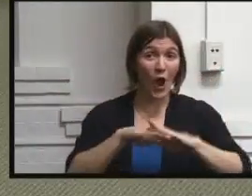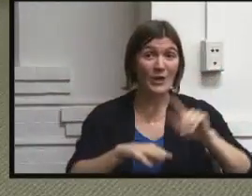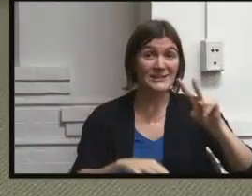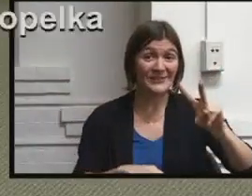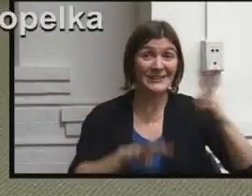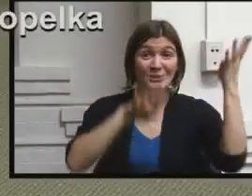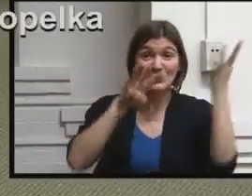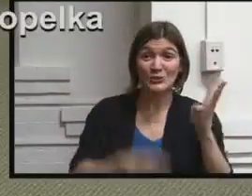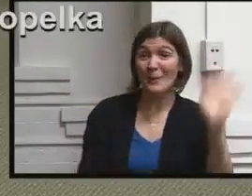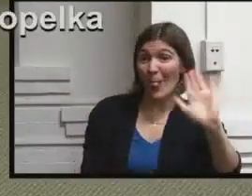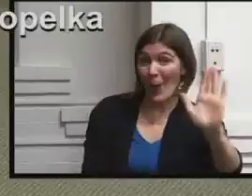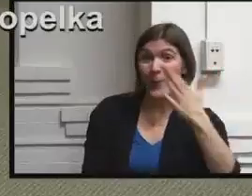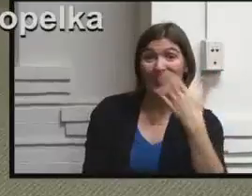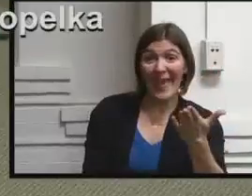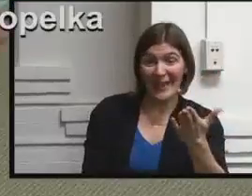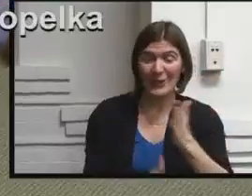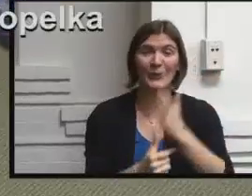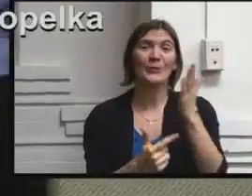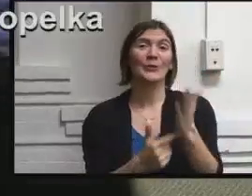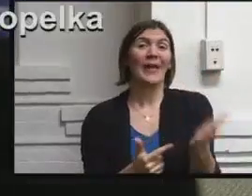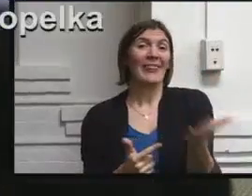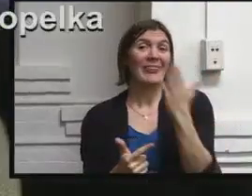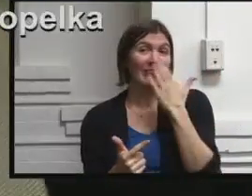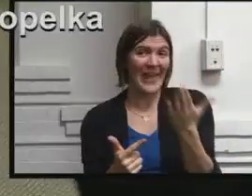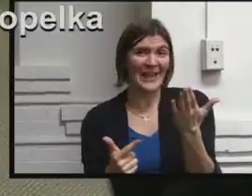on BCTV. Thank you,